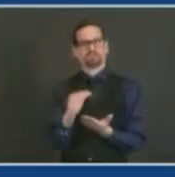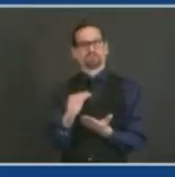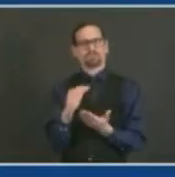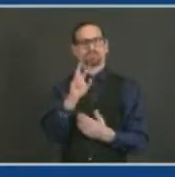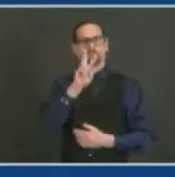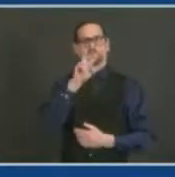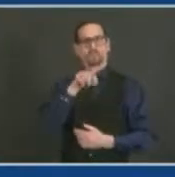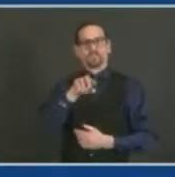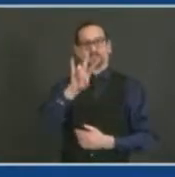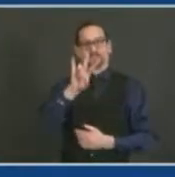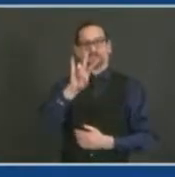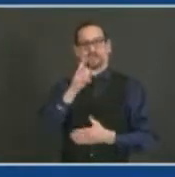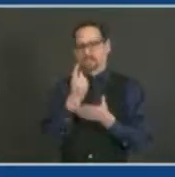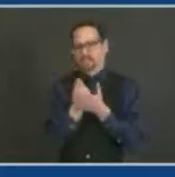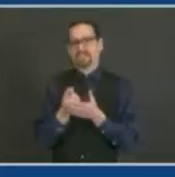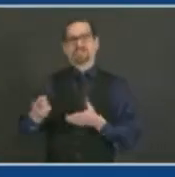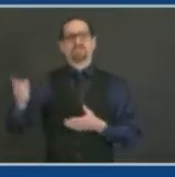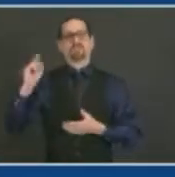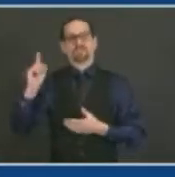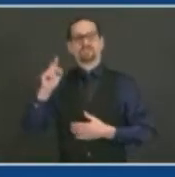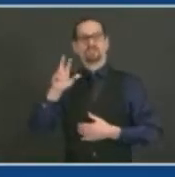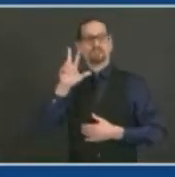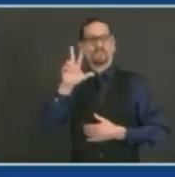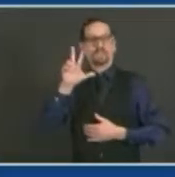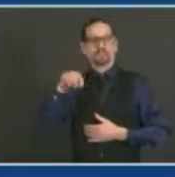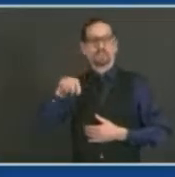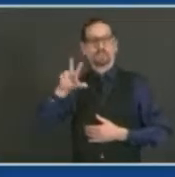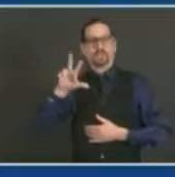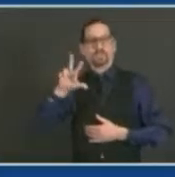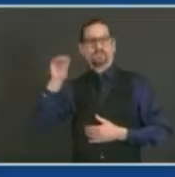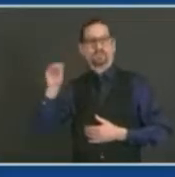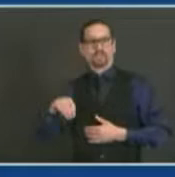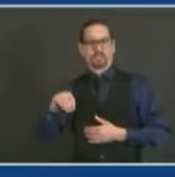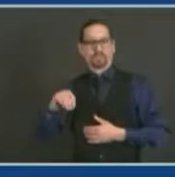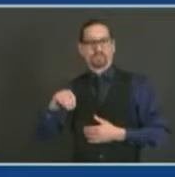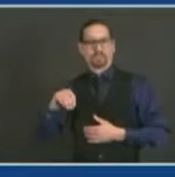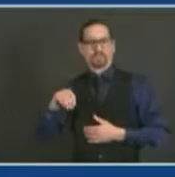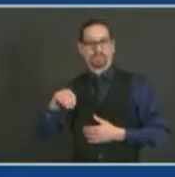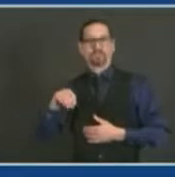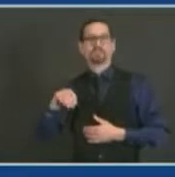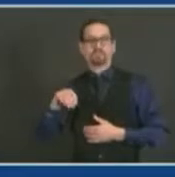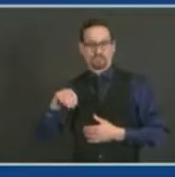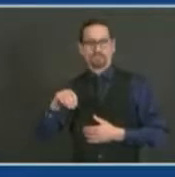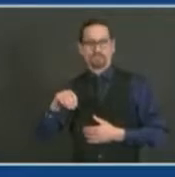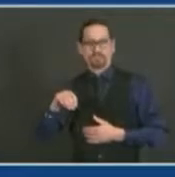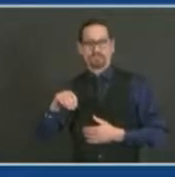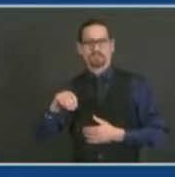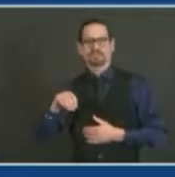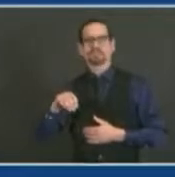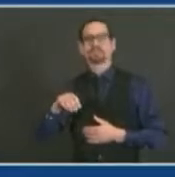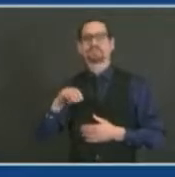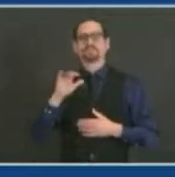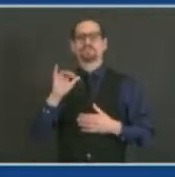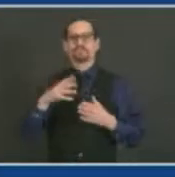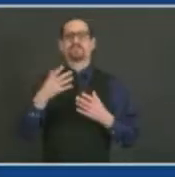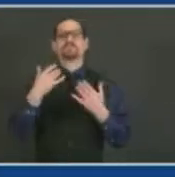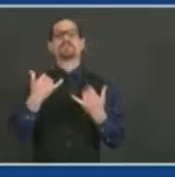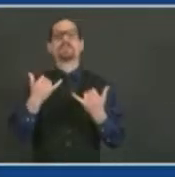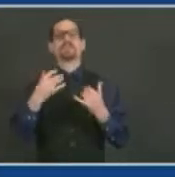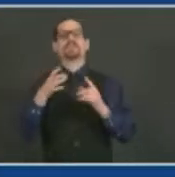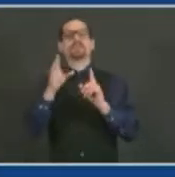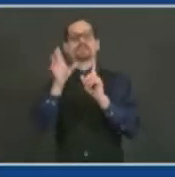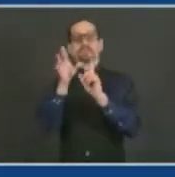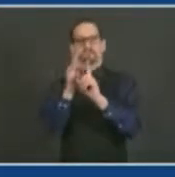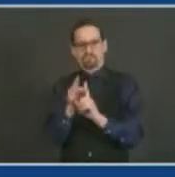to 3.3% for the week before. And the positivity rate in almost every city and town in